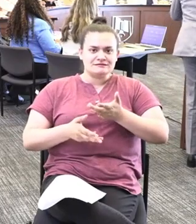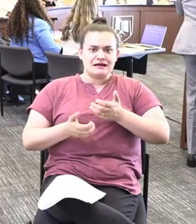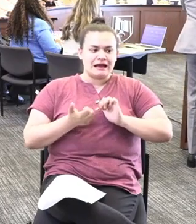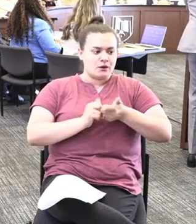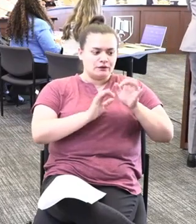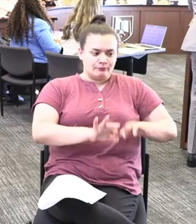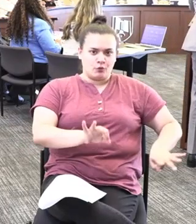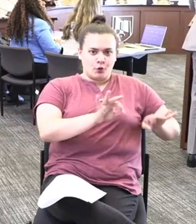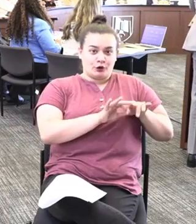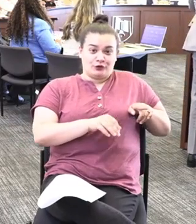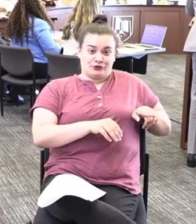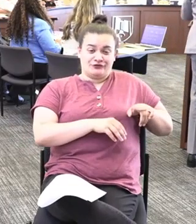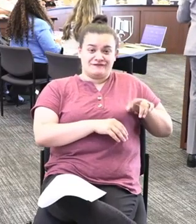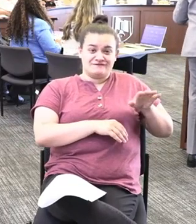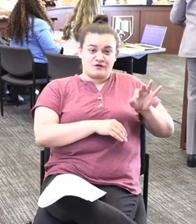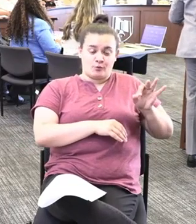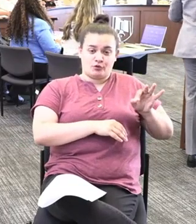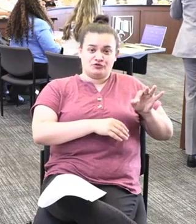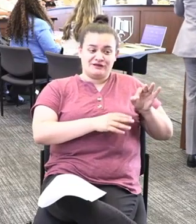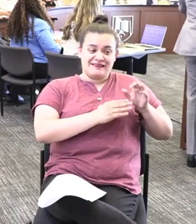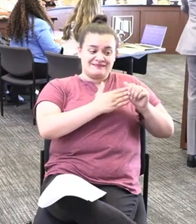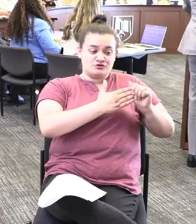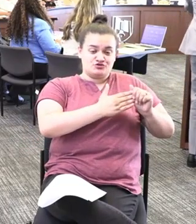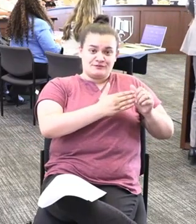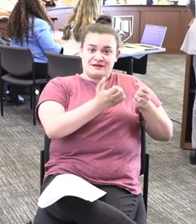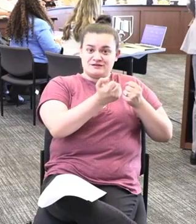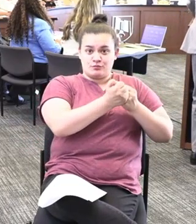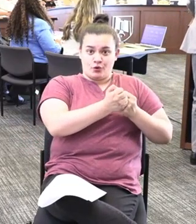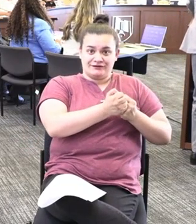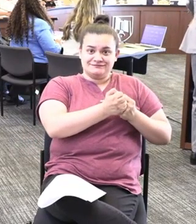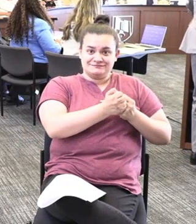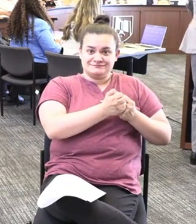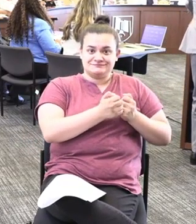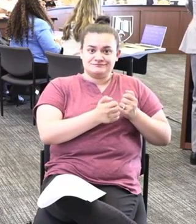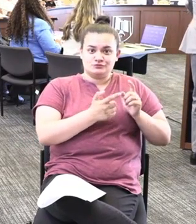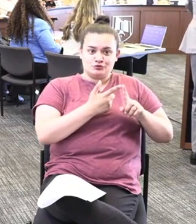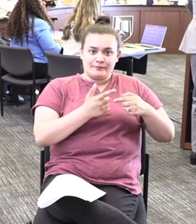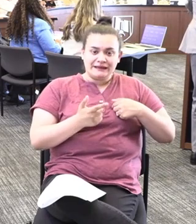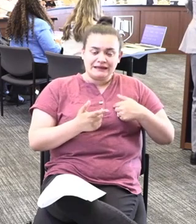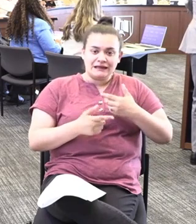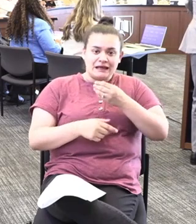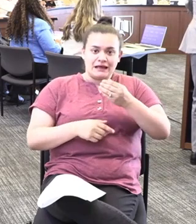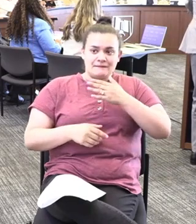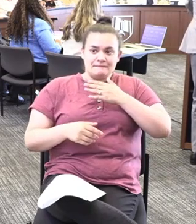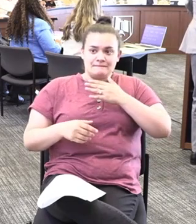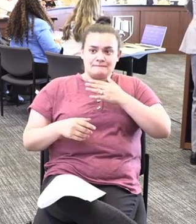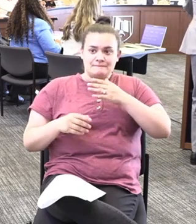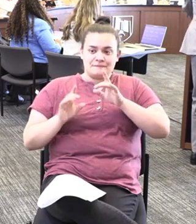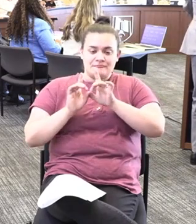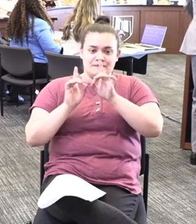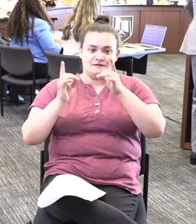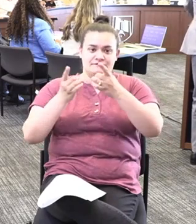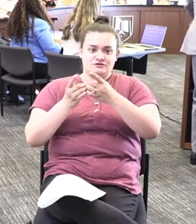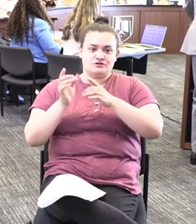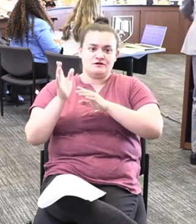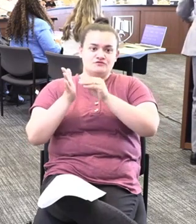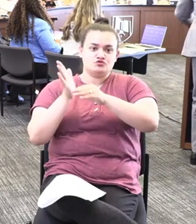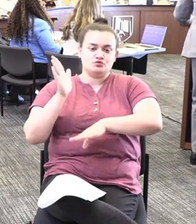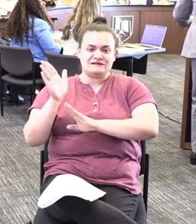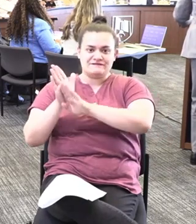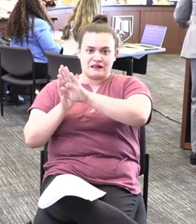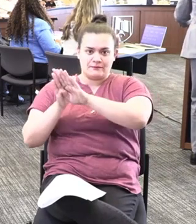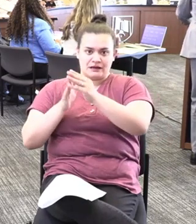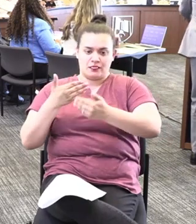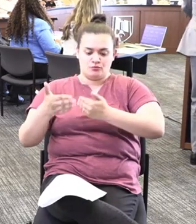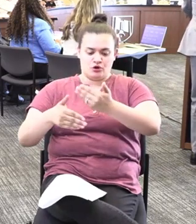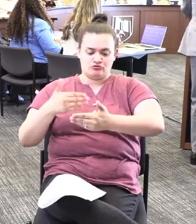Dr. Farmer's leadership and support has been to me and the Division of Student Development and the progress